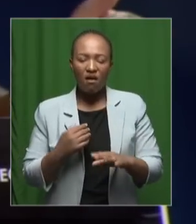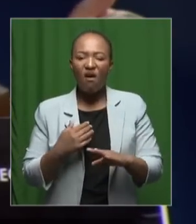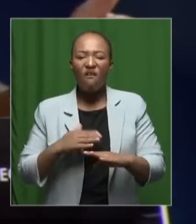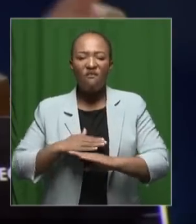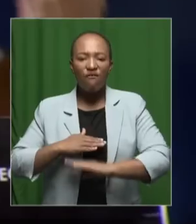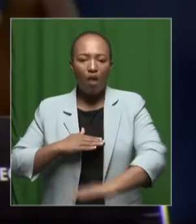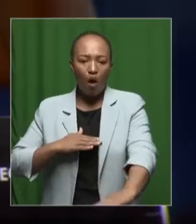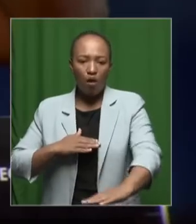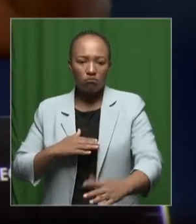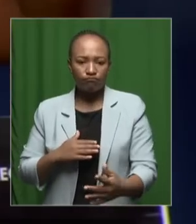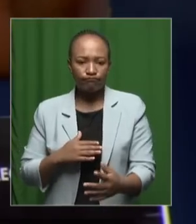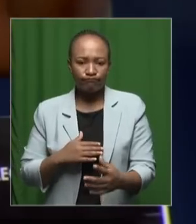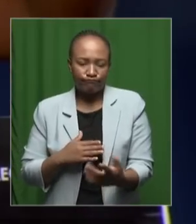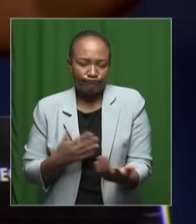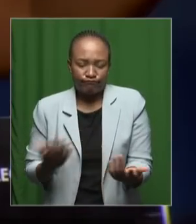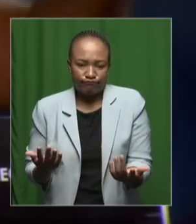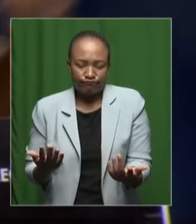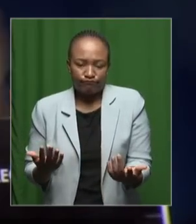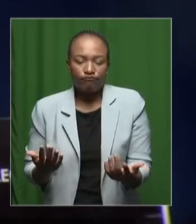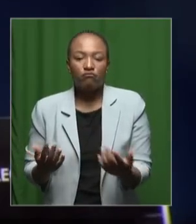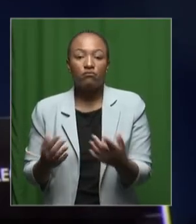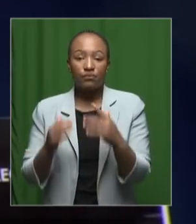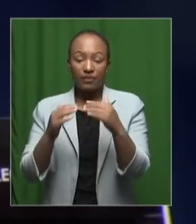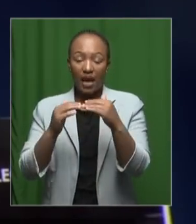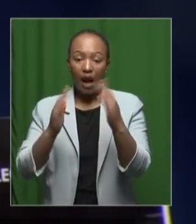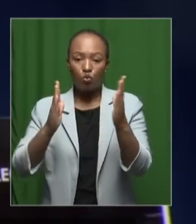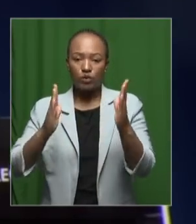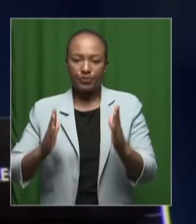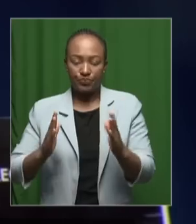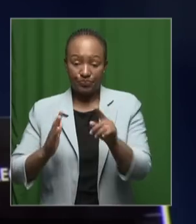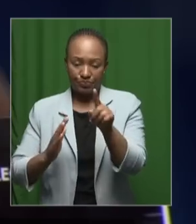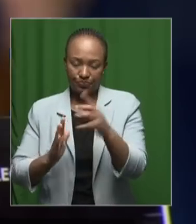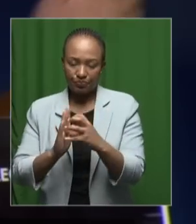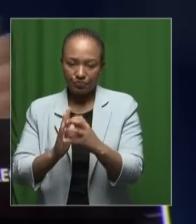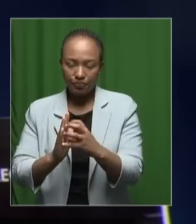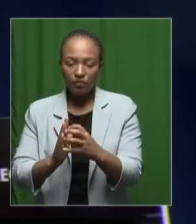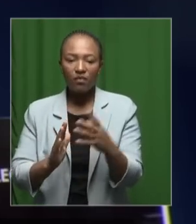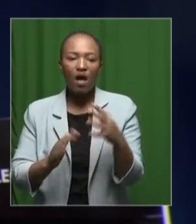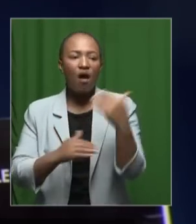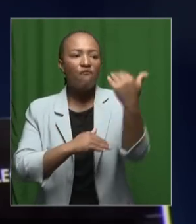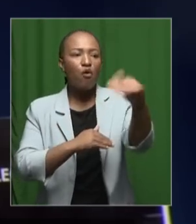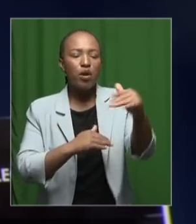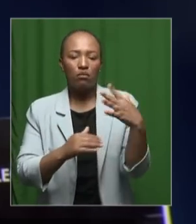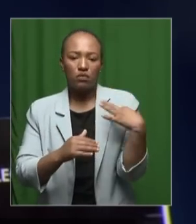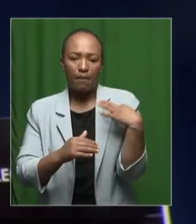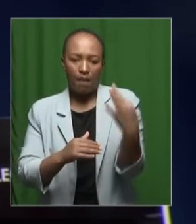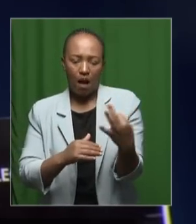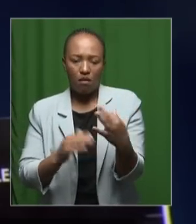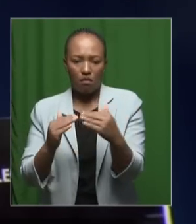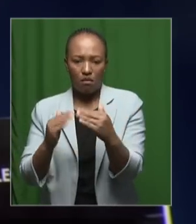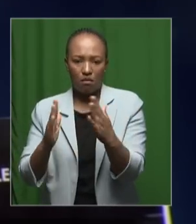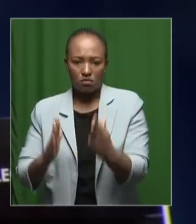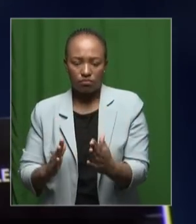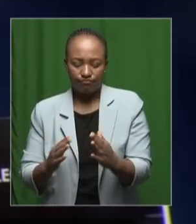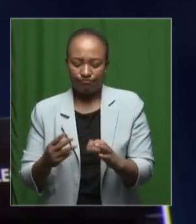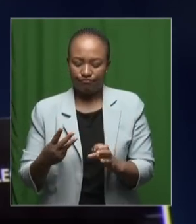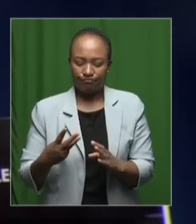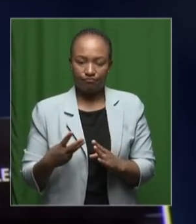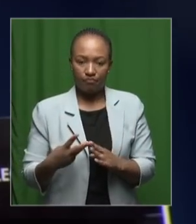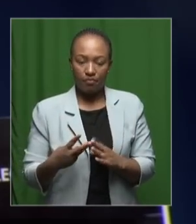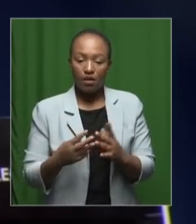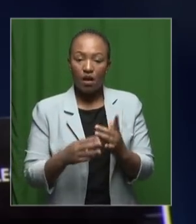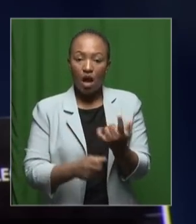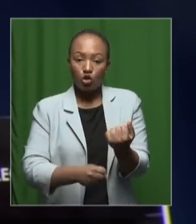Foreigners are applying for housing. Let's look at the job market. The job market is dominated, the